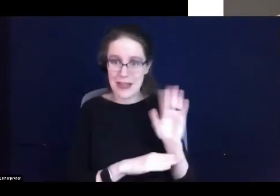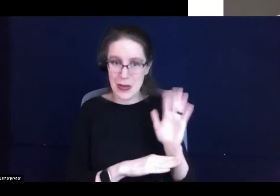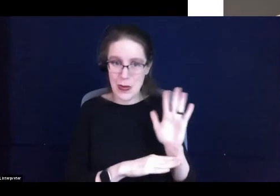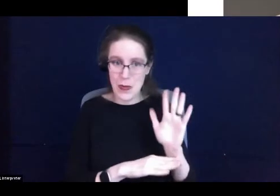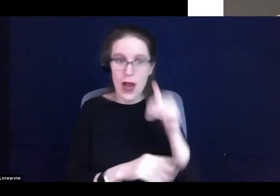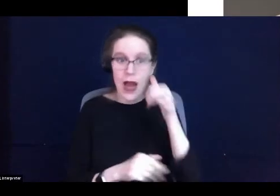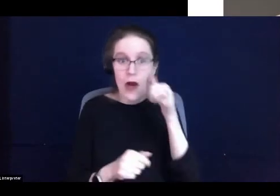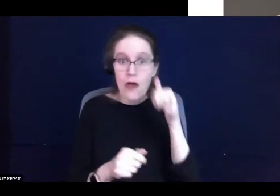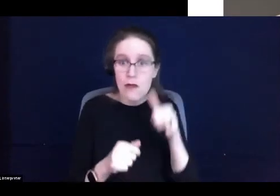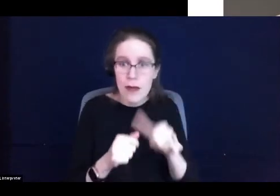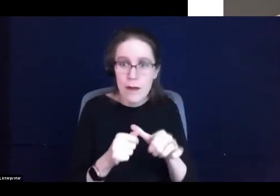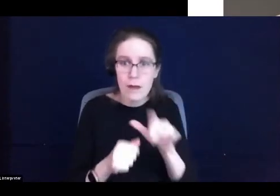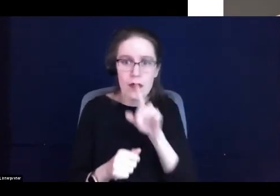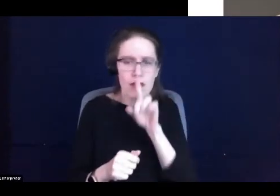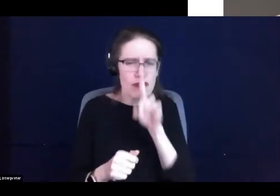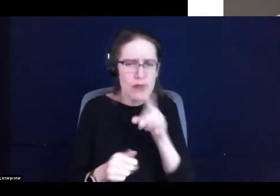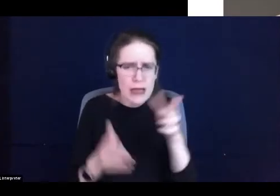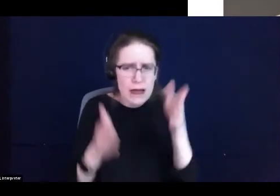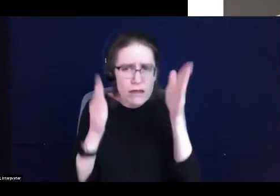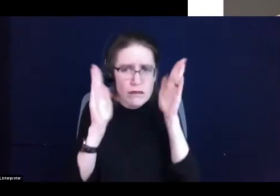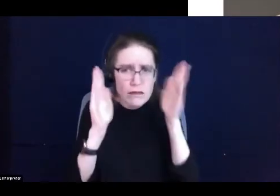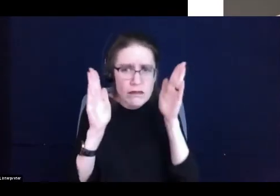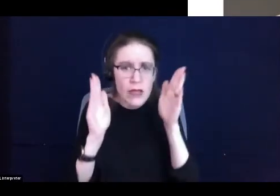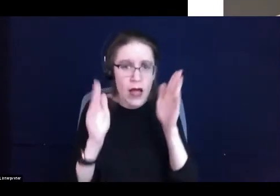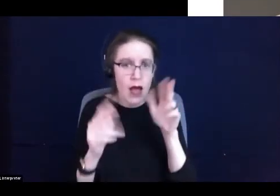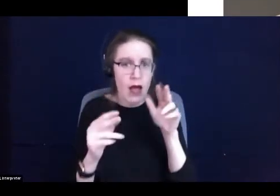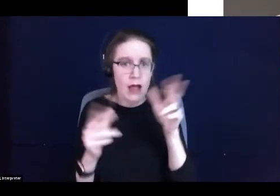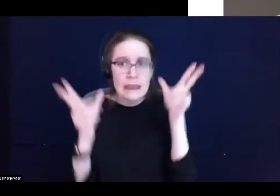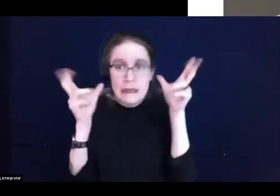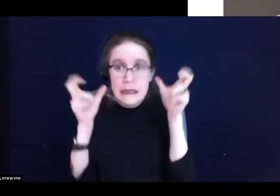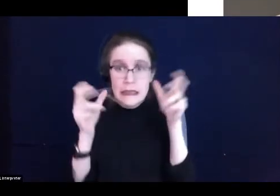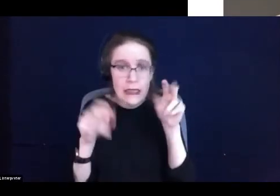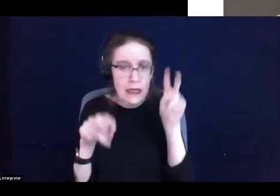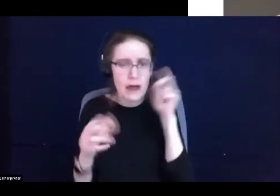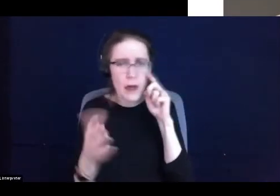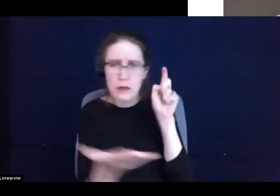really focus on listening and observing.